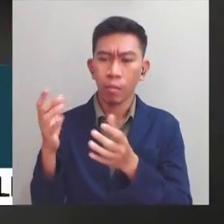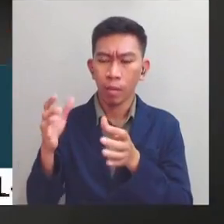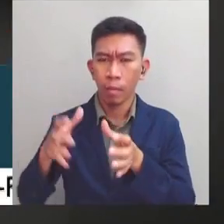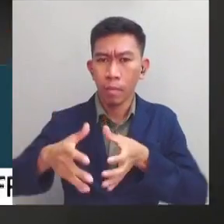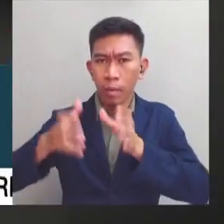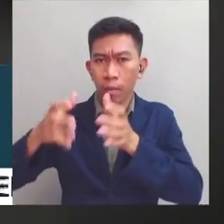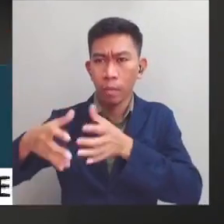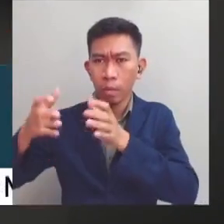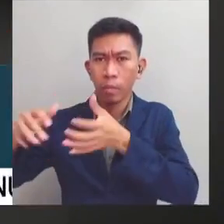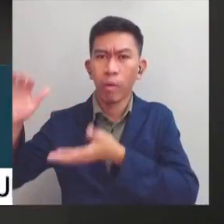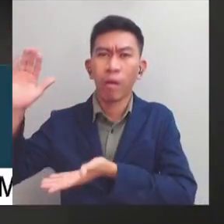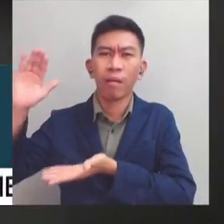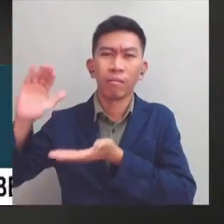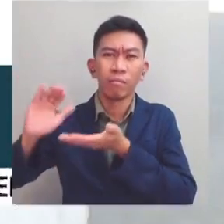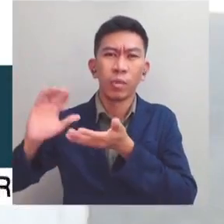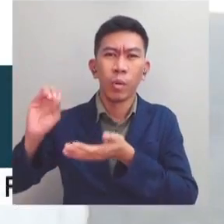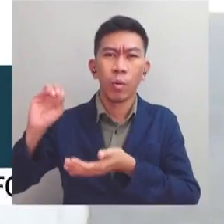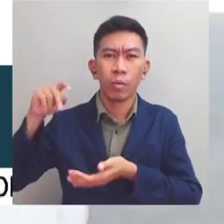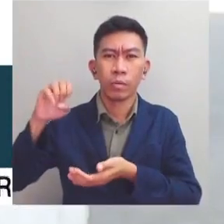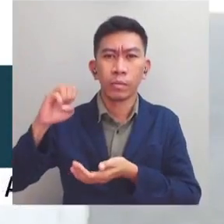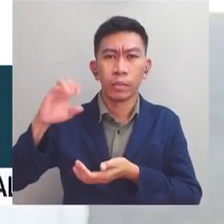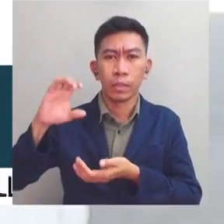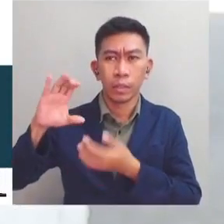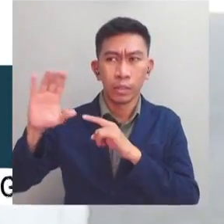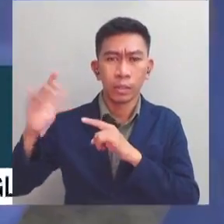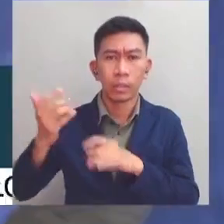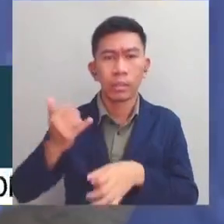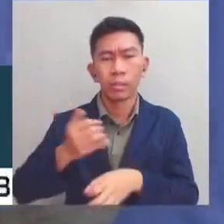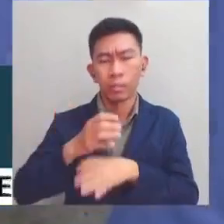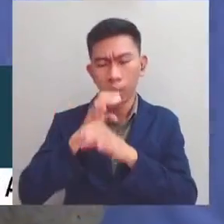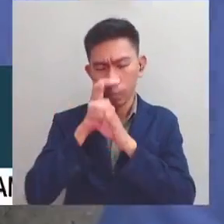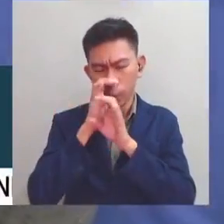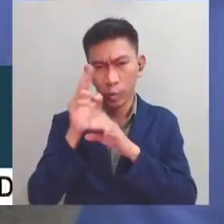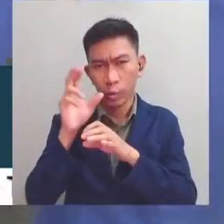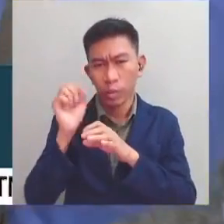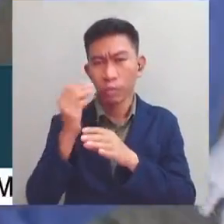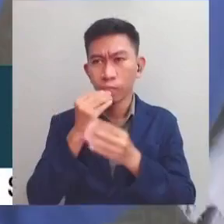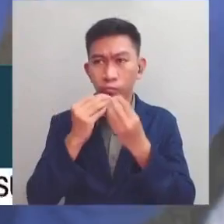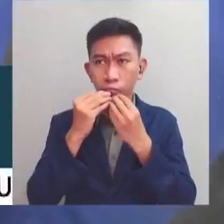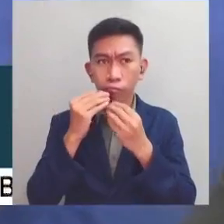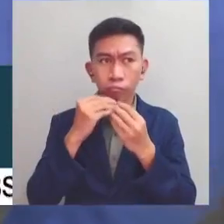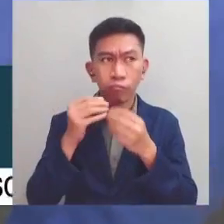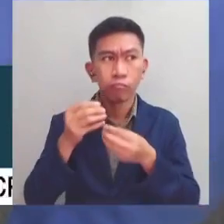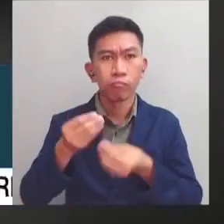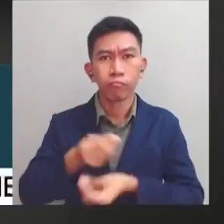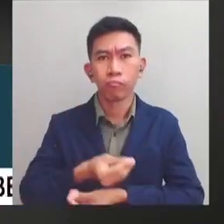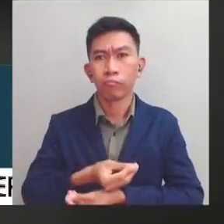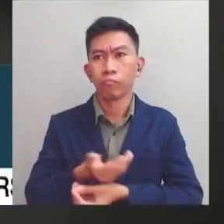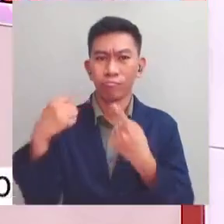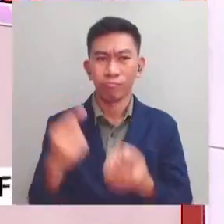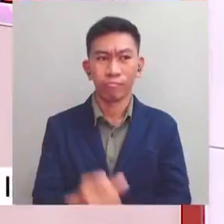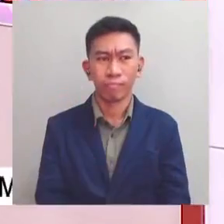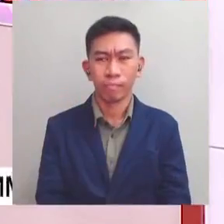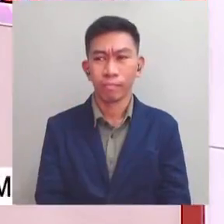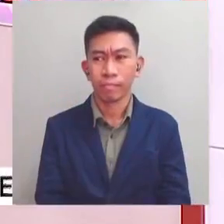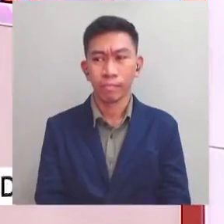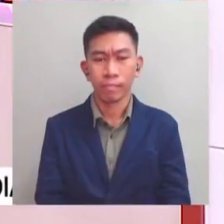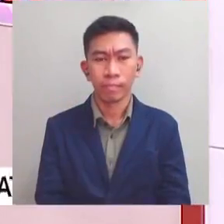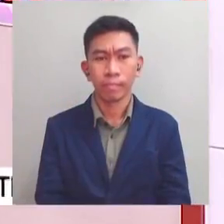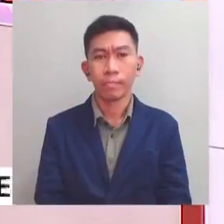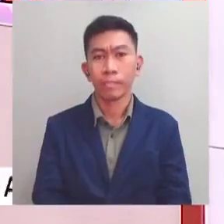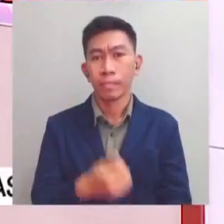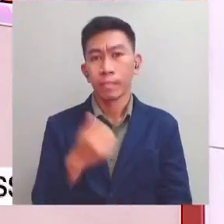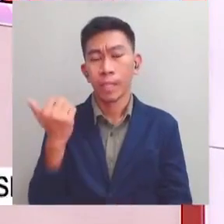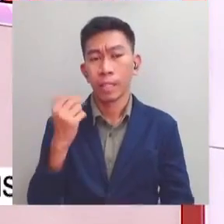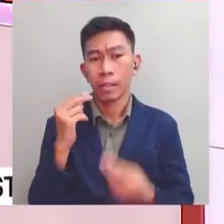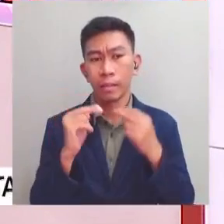OPEC. Expectations of tightening U.S. crude supply also contributed to the increase in pump prices. Economists project